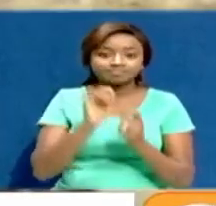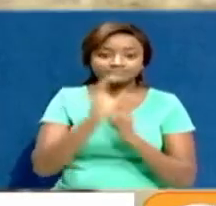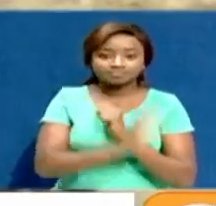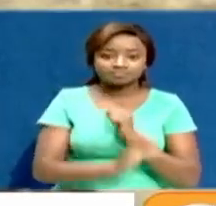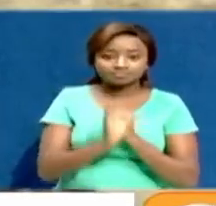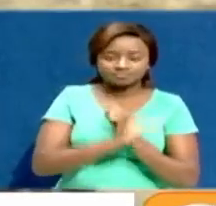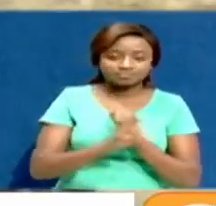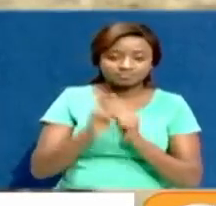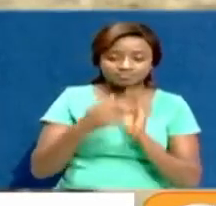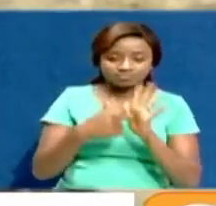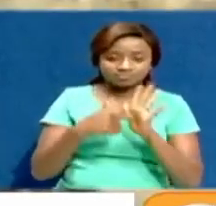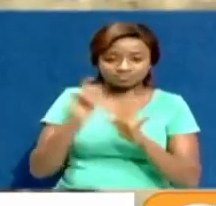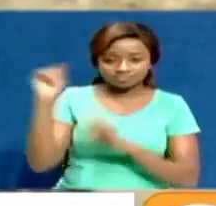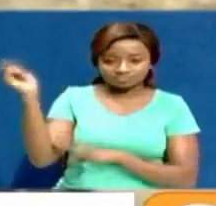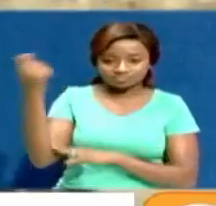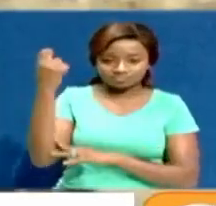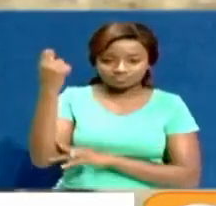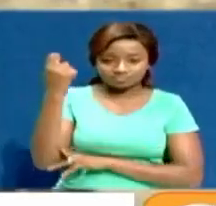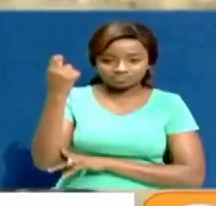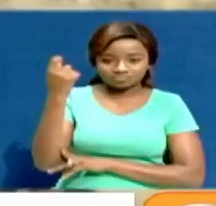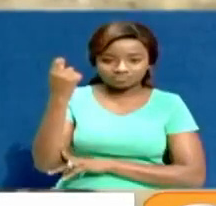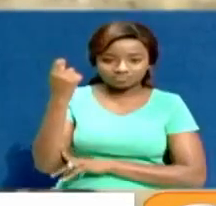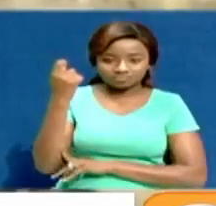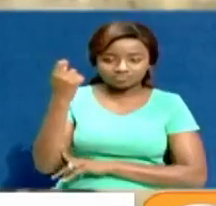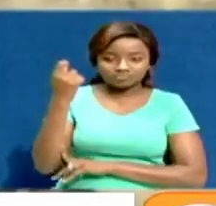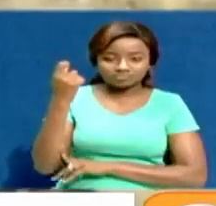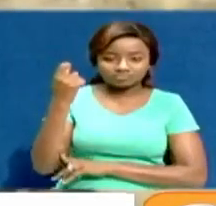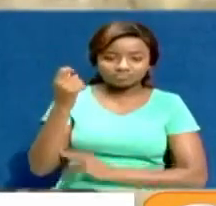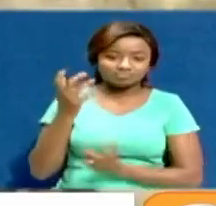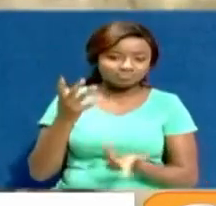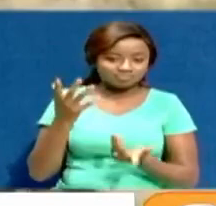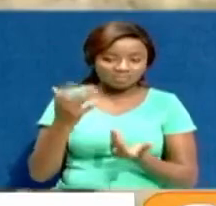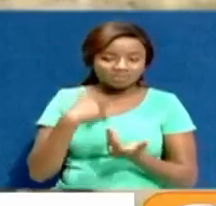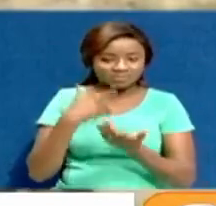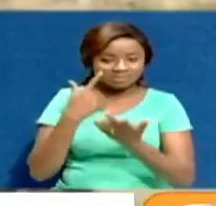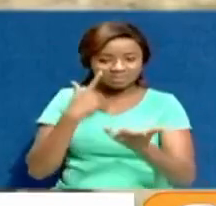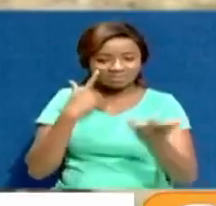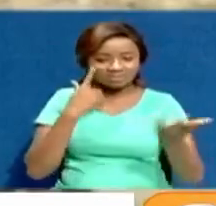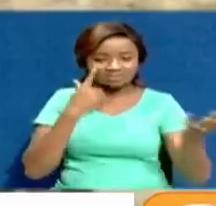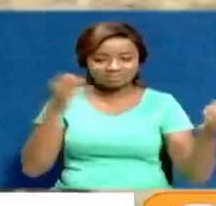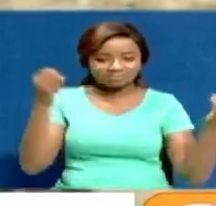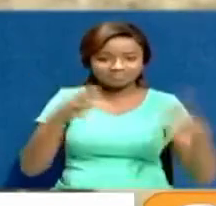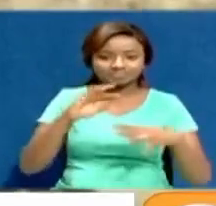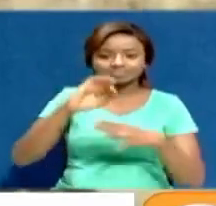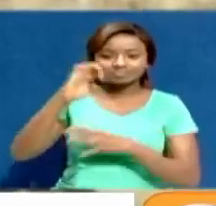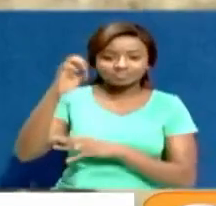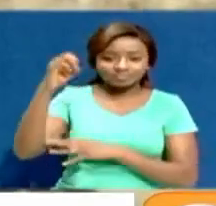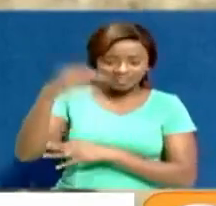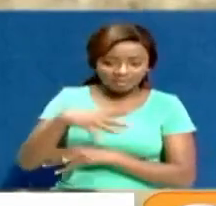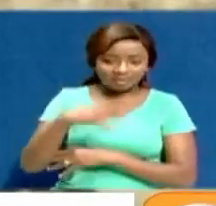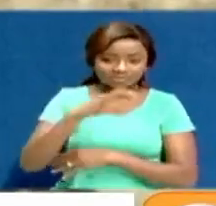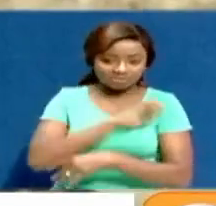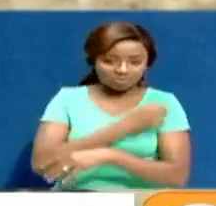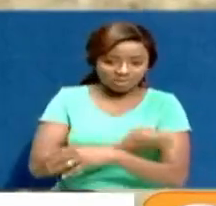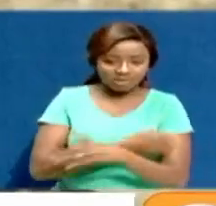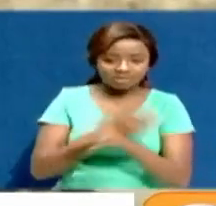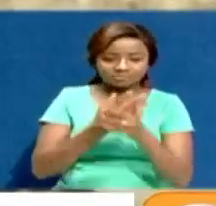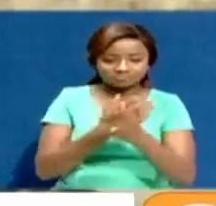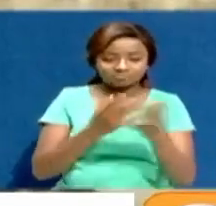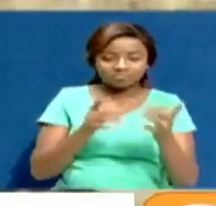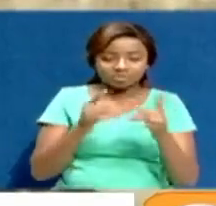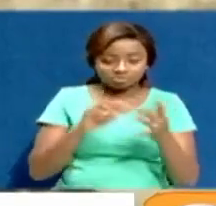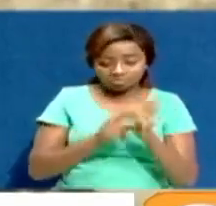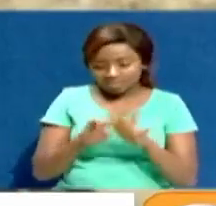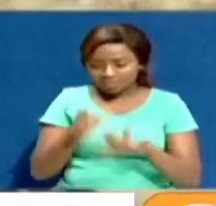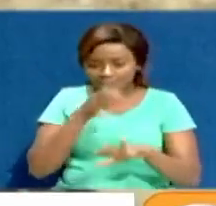countries like Kenya, where renewable energy is so abundantly available that the electric mobility on